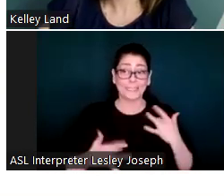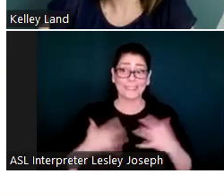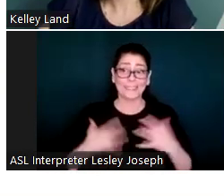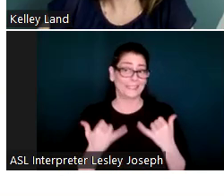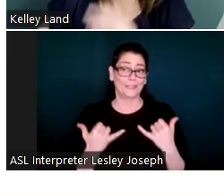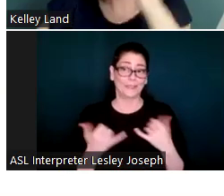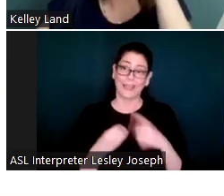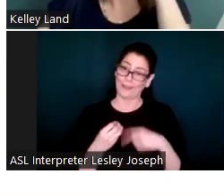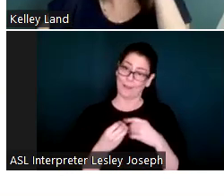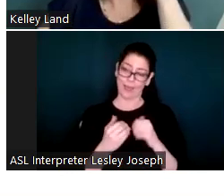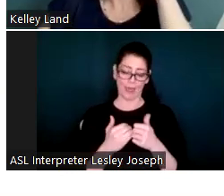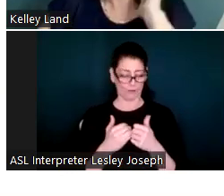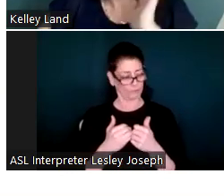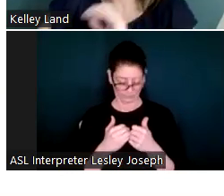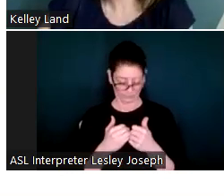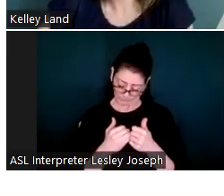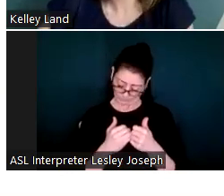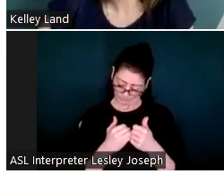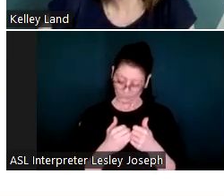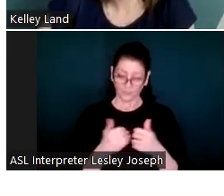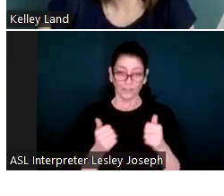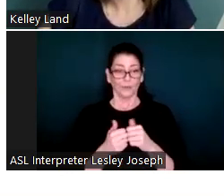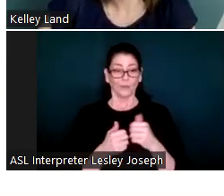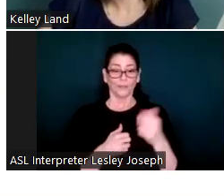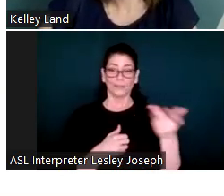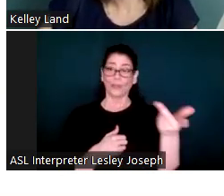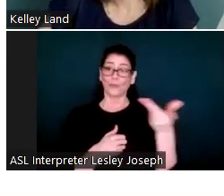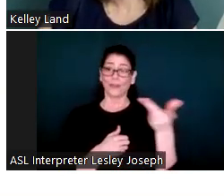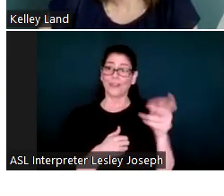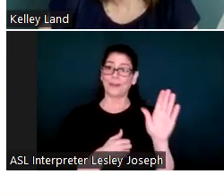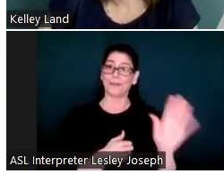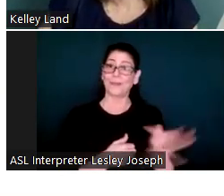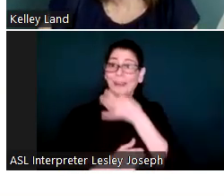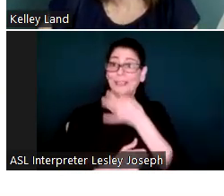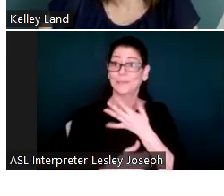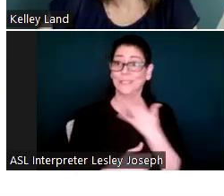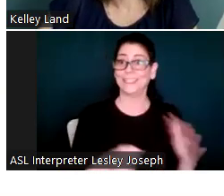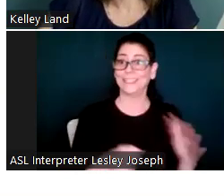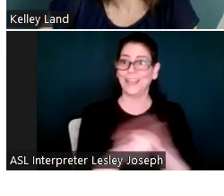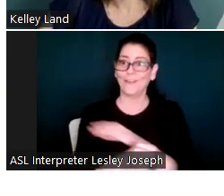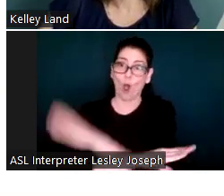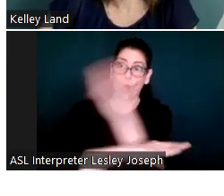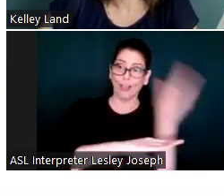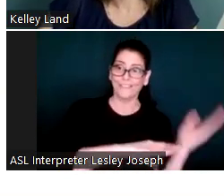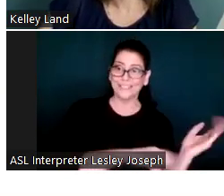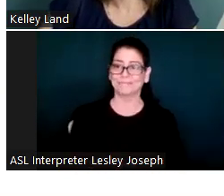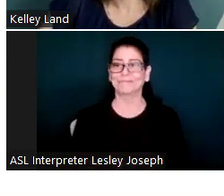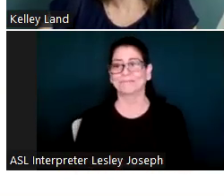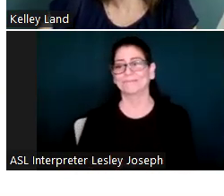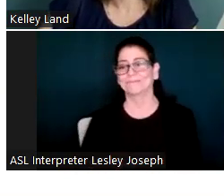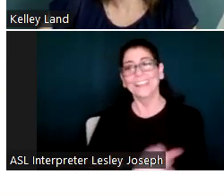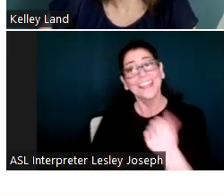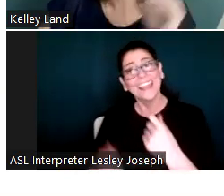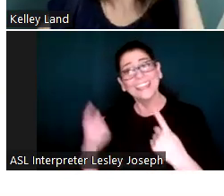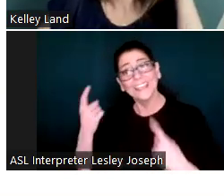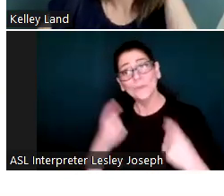about how we've been able to, with these guys and their expertise, cover that whole gamut. Questions at all